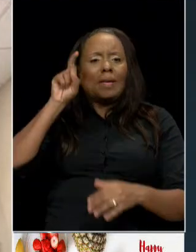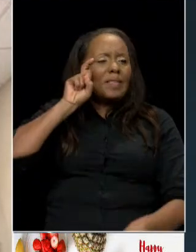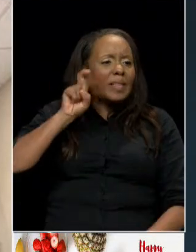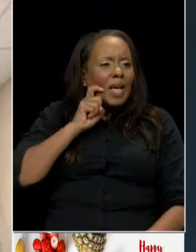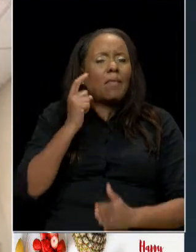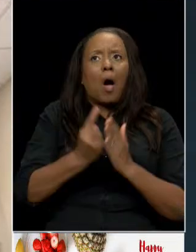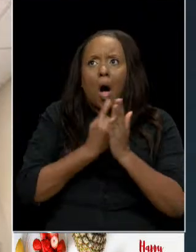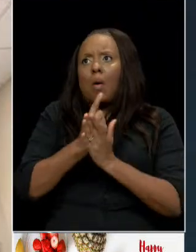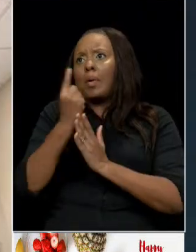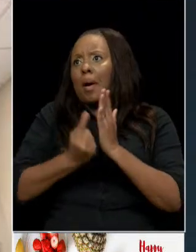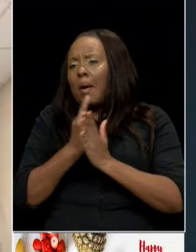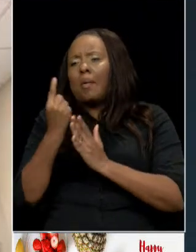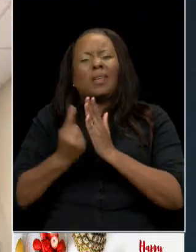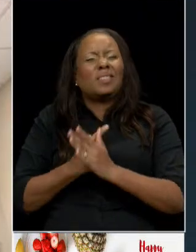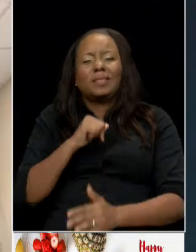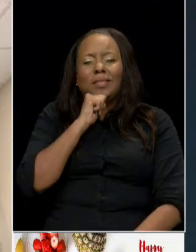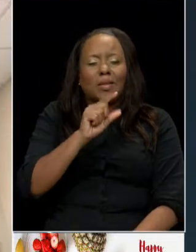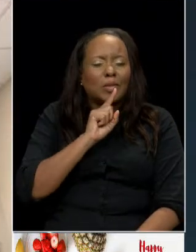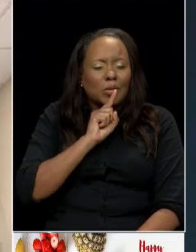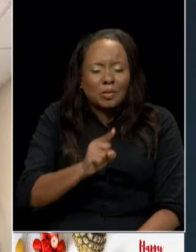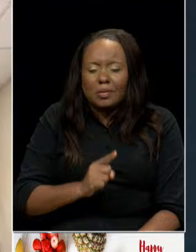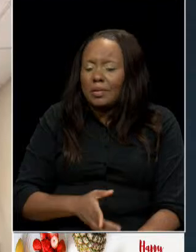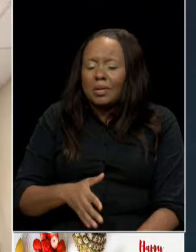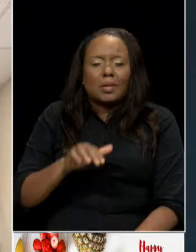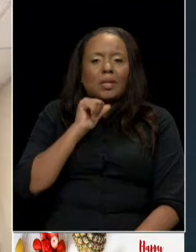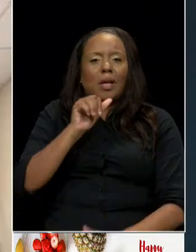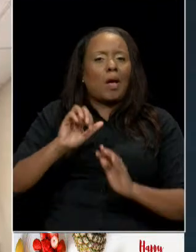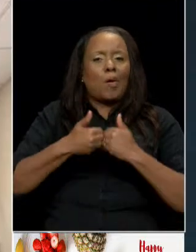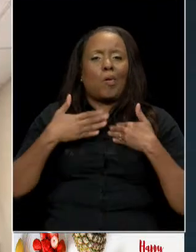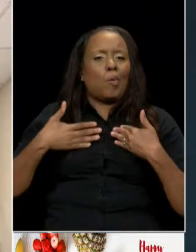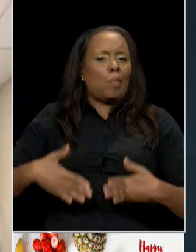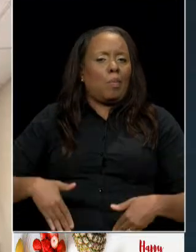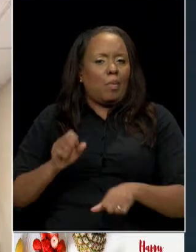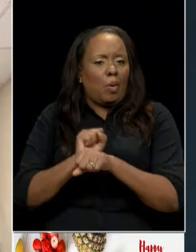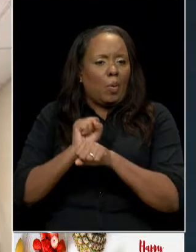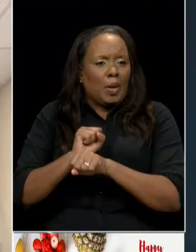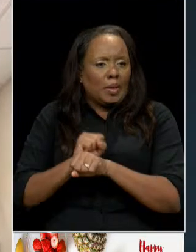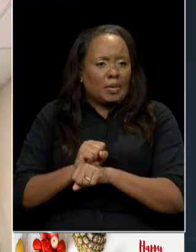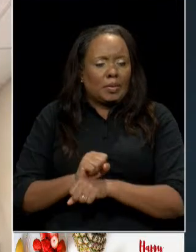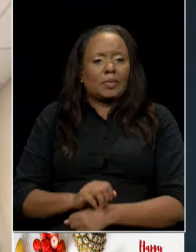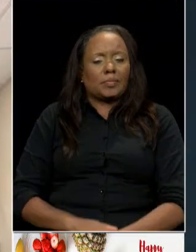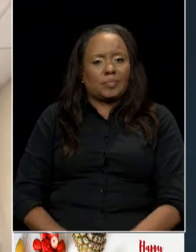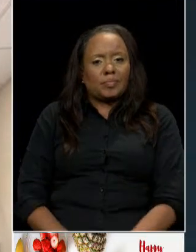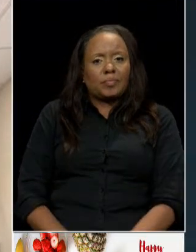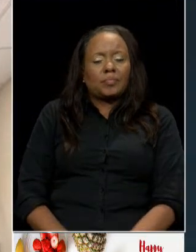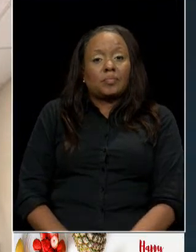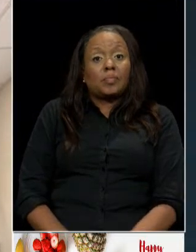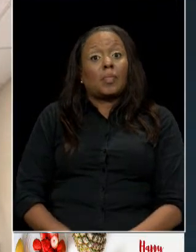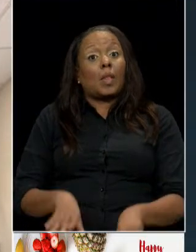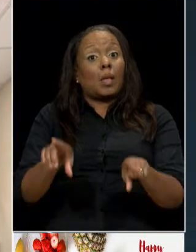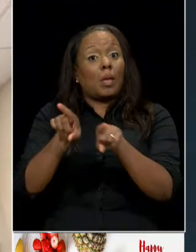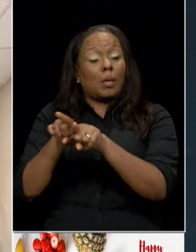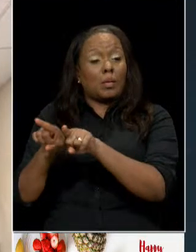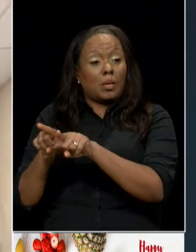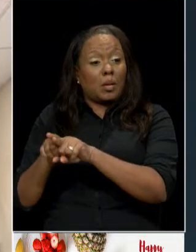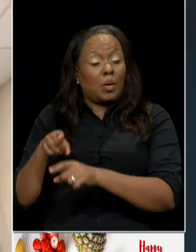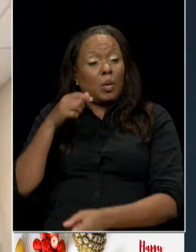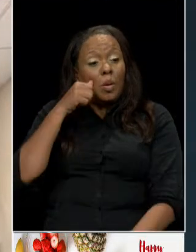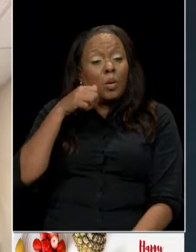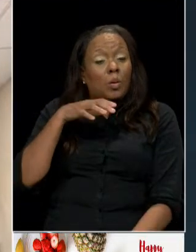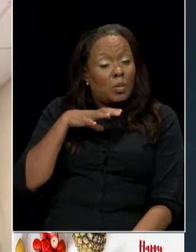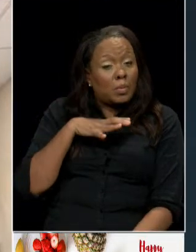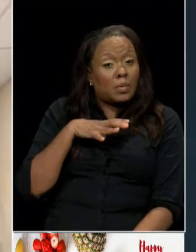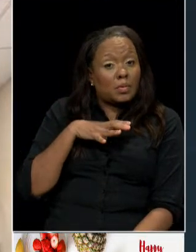really not true. That's really not how the physiology really works. And to bring in the point about women, they